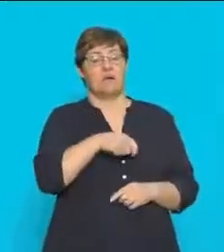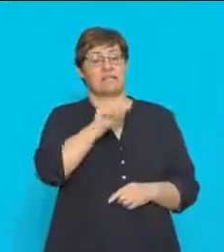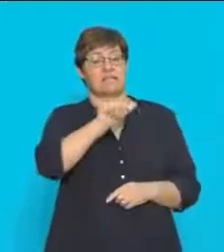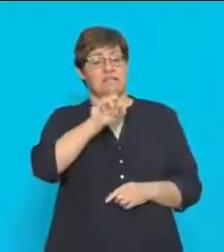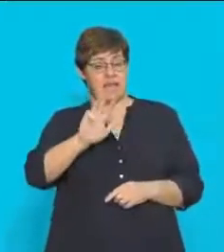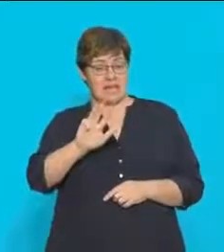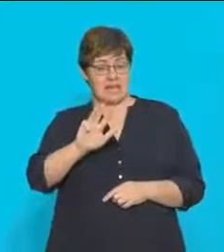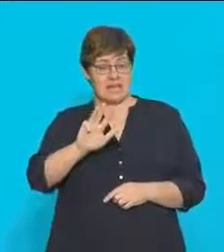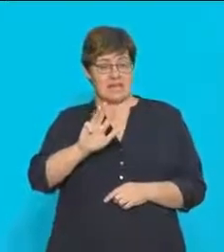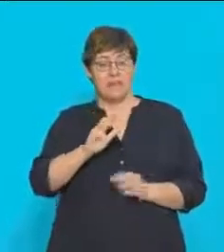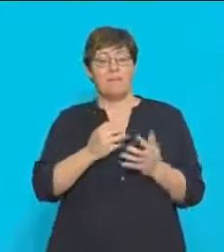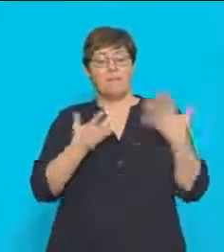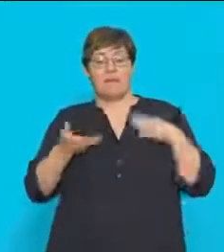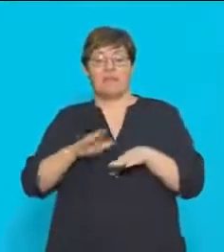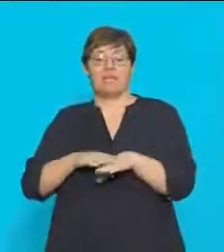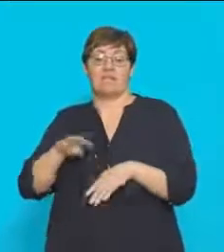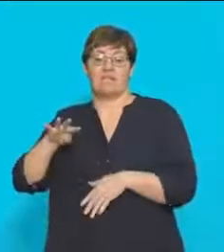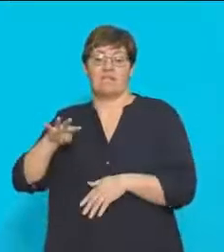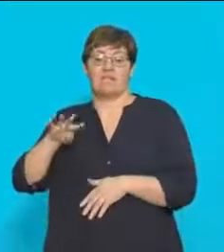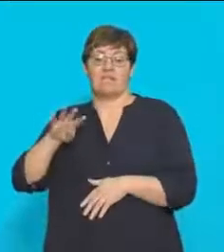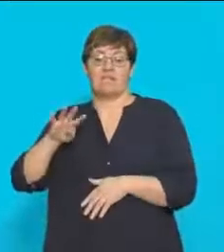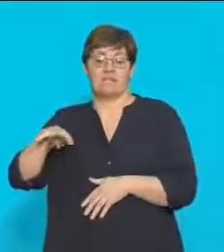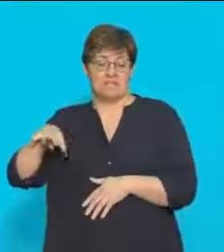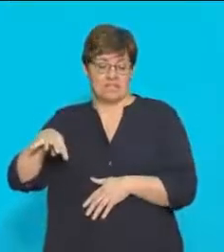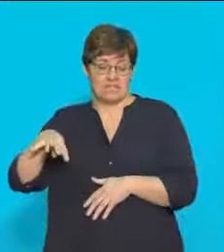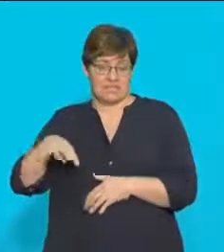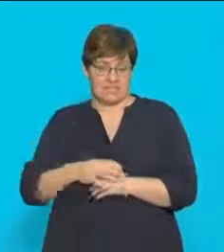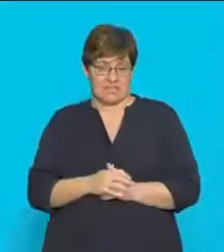15,69 is greater than